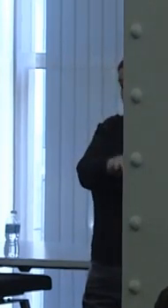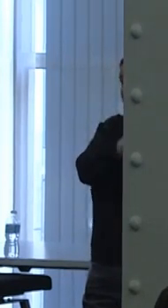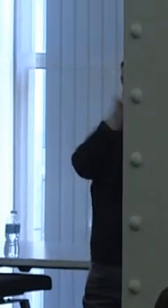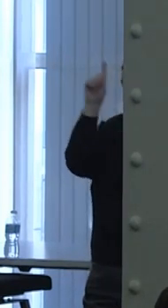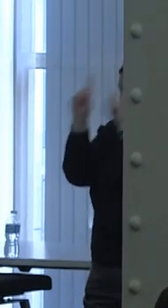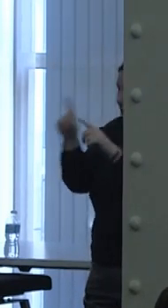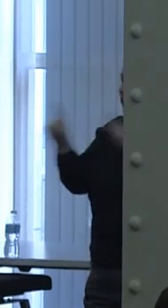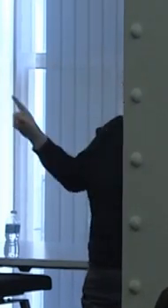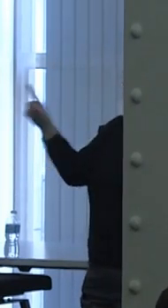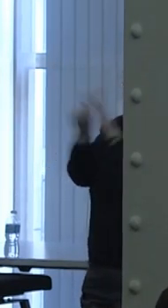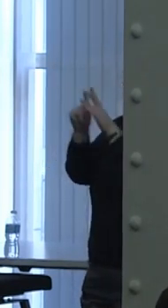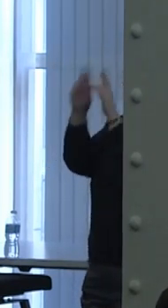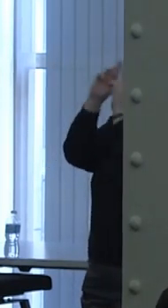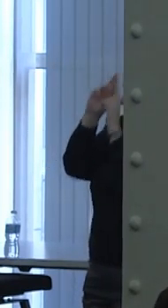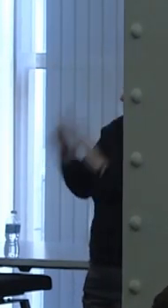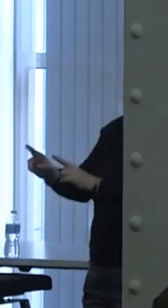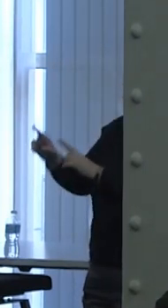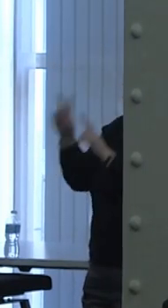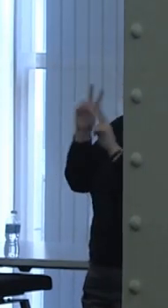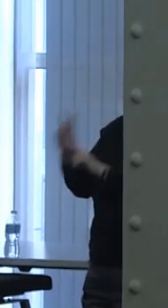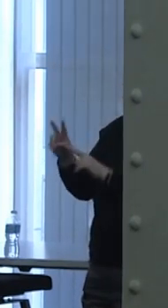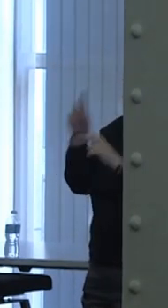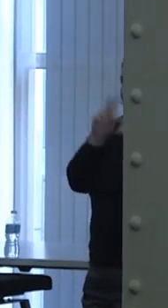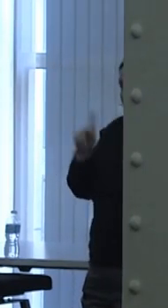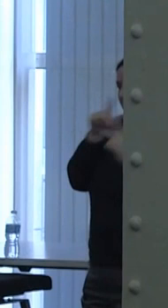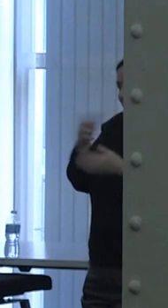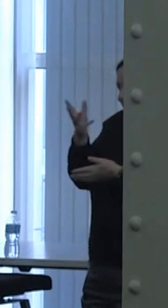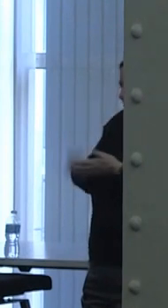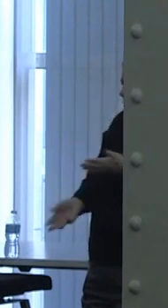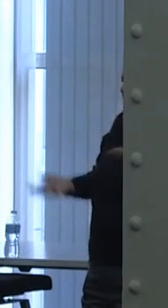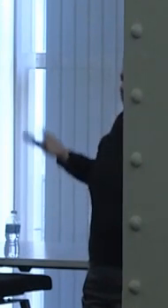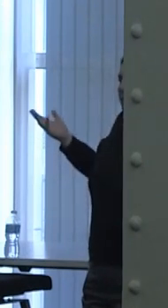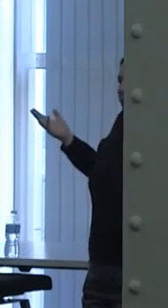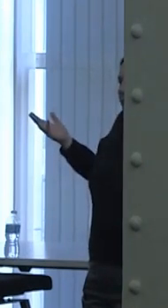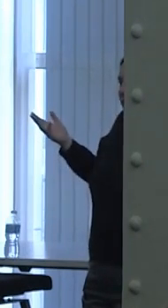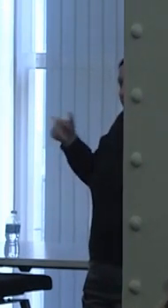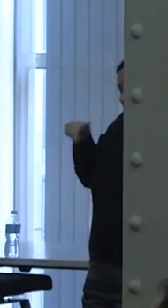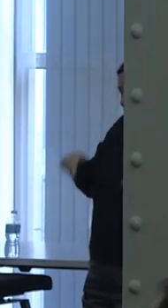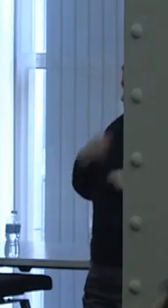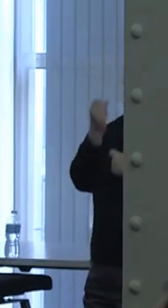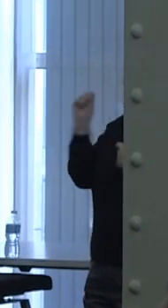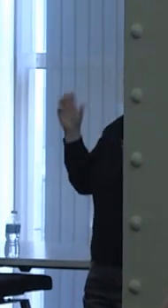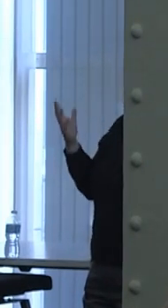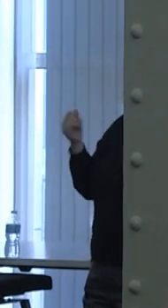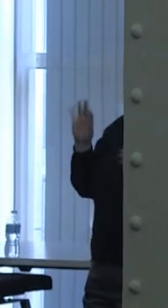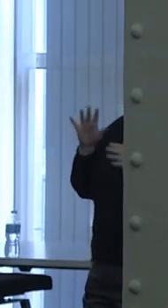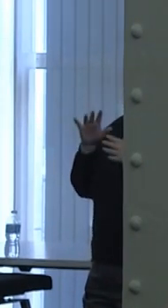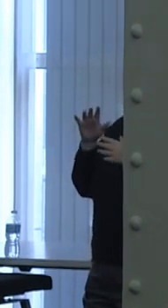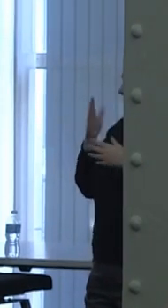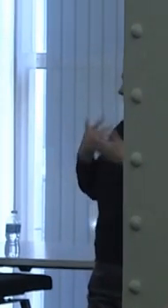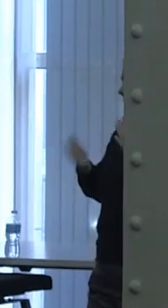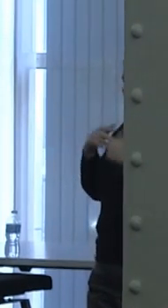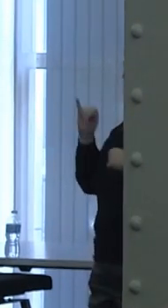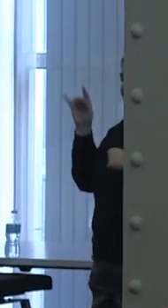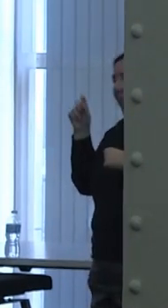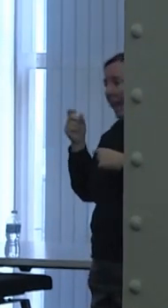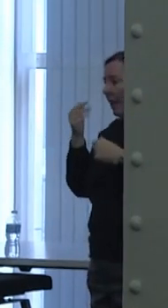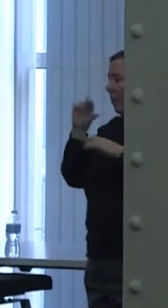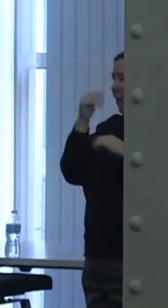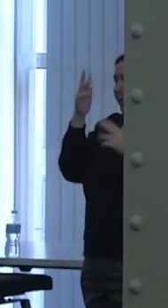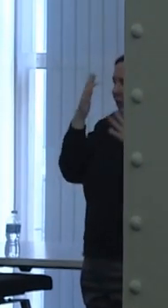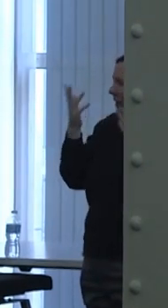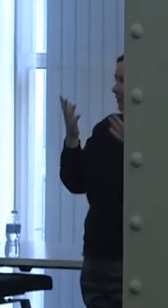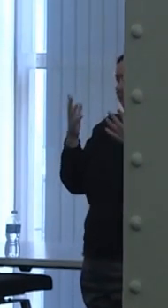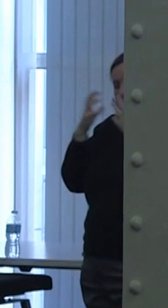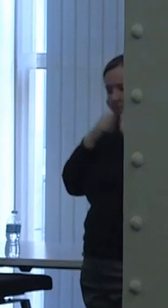pay our respects for the people who had passed away from AIDS that they had relationships with, that they had friendships with,